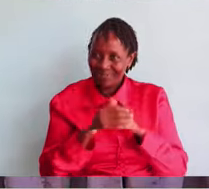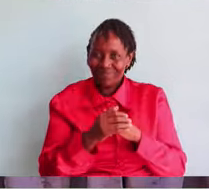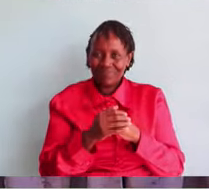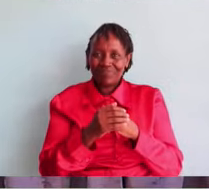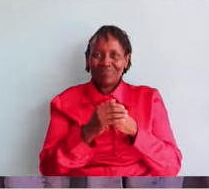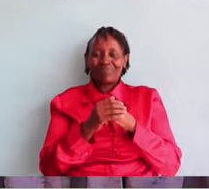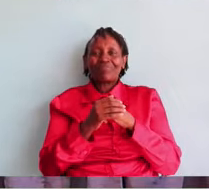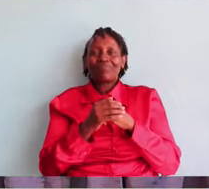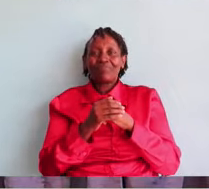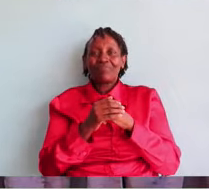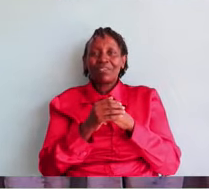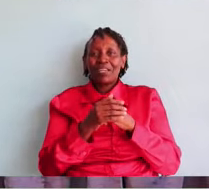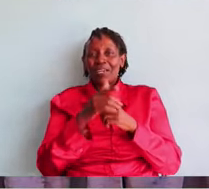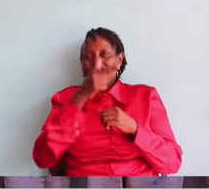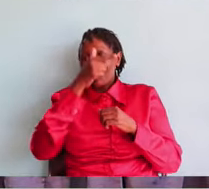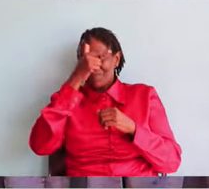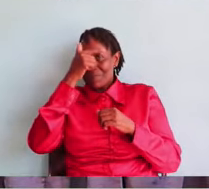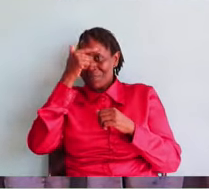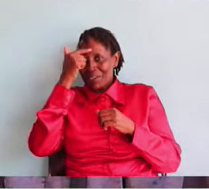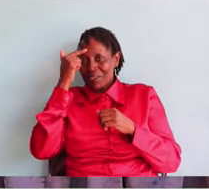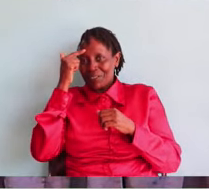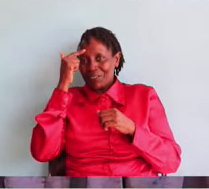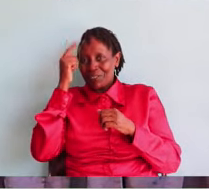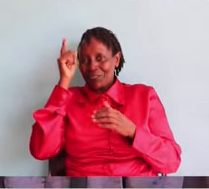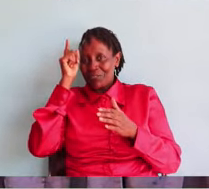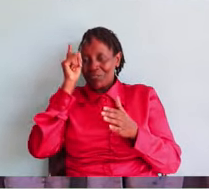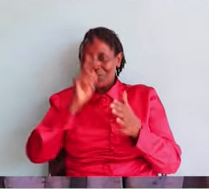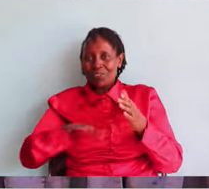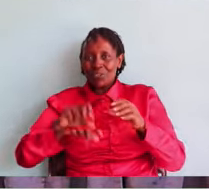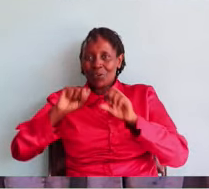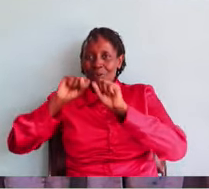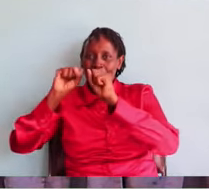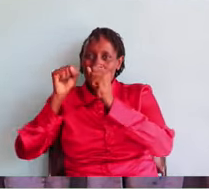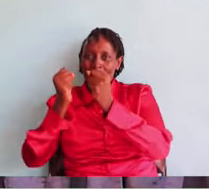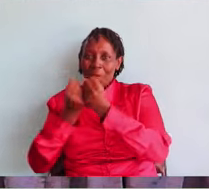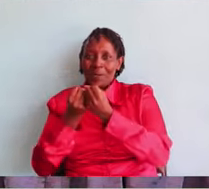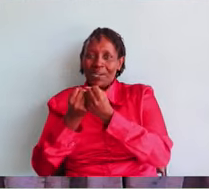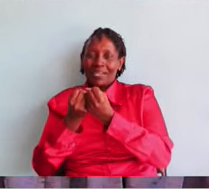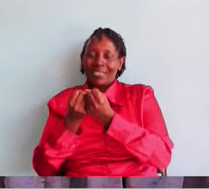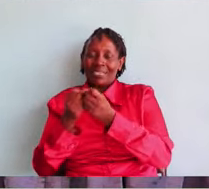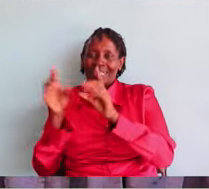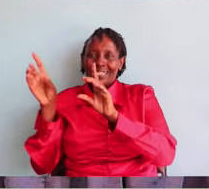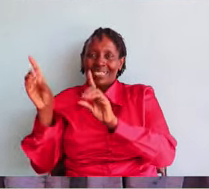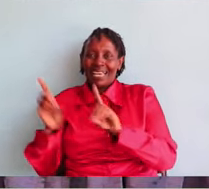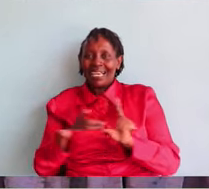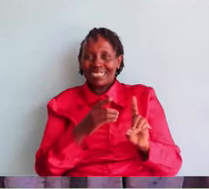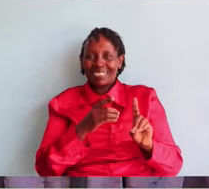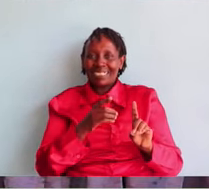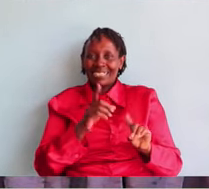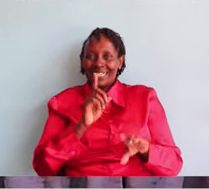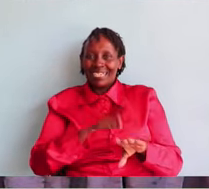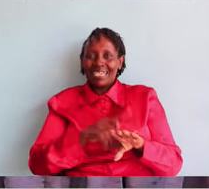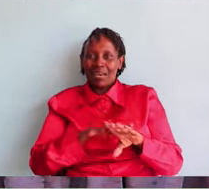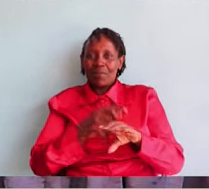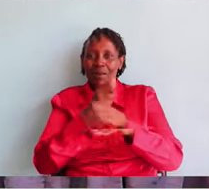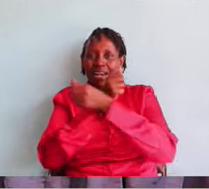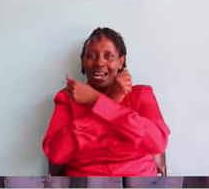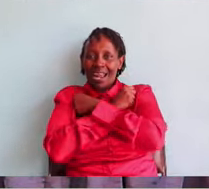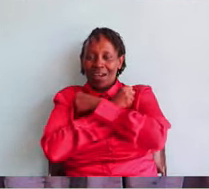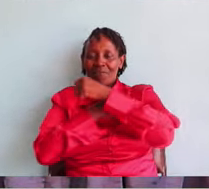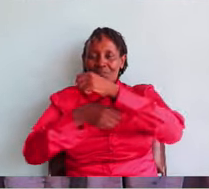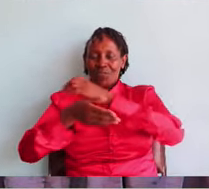put up the other, because this is what community does, especially when we love God. And I challenge